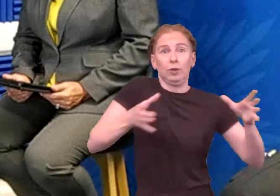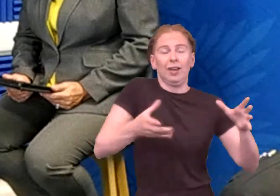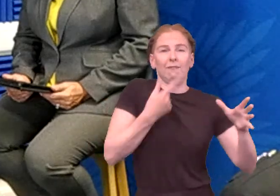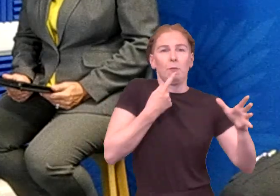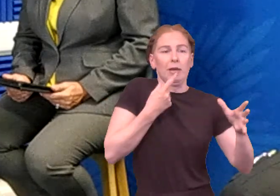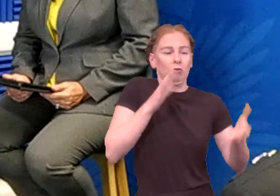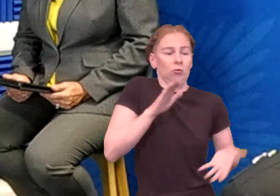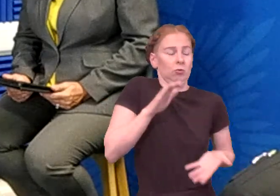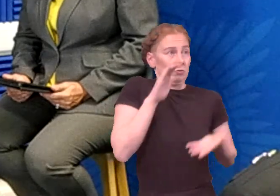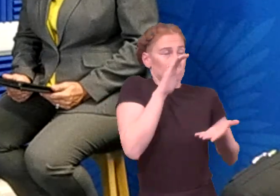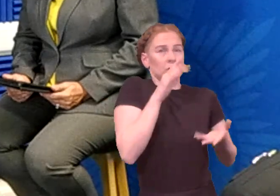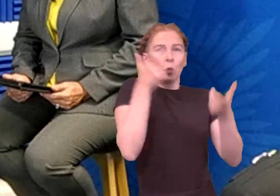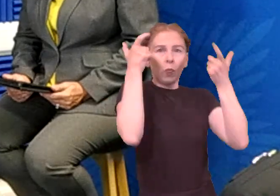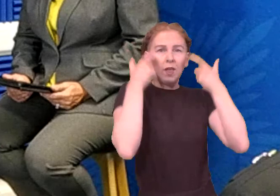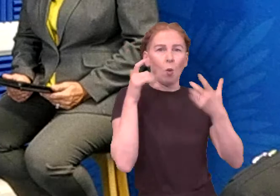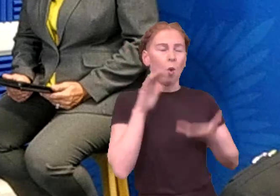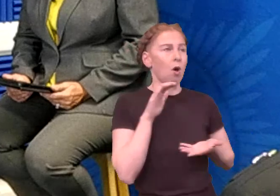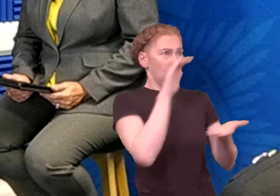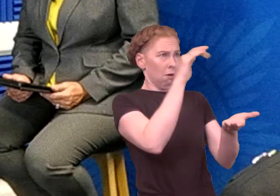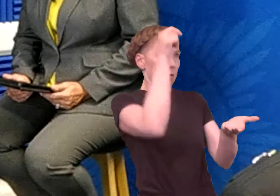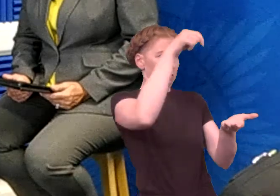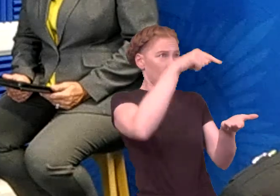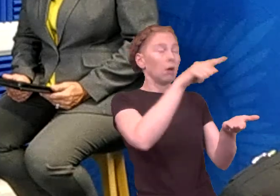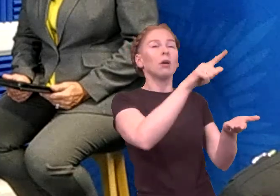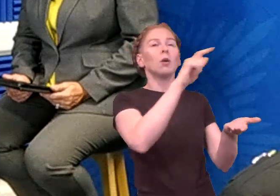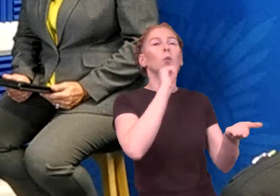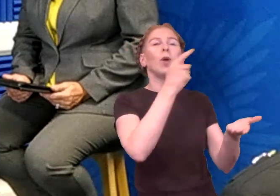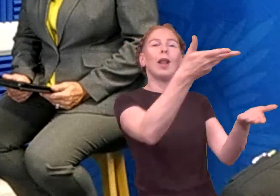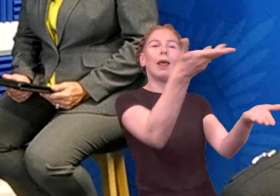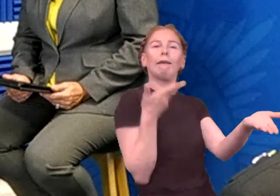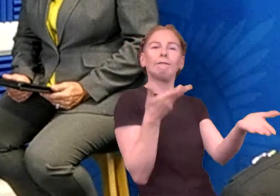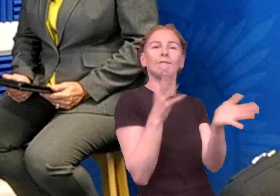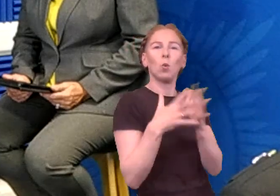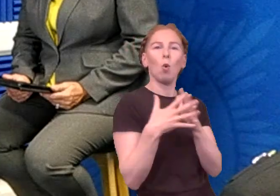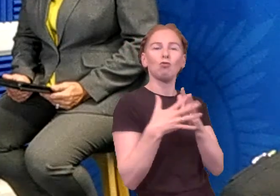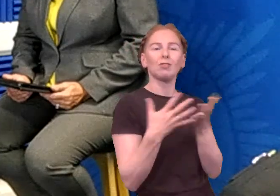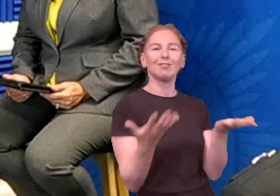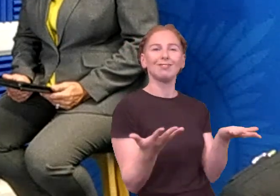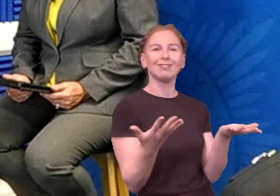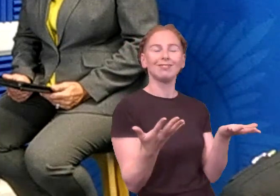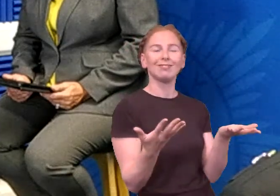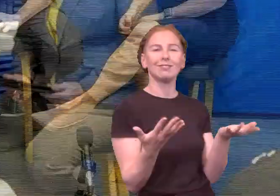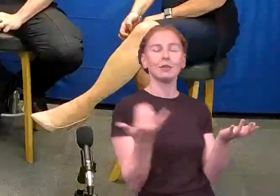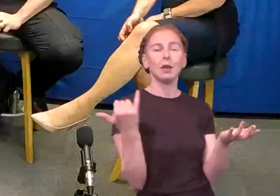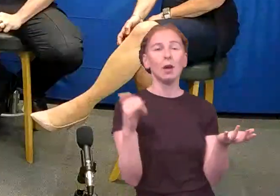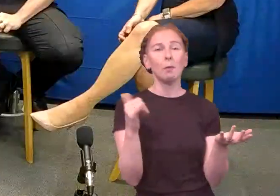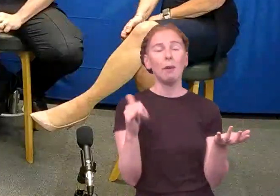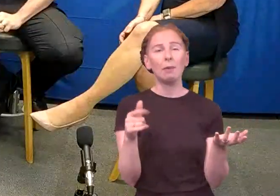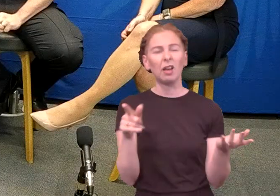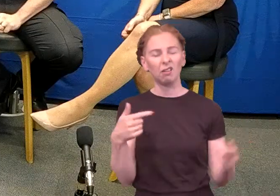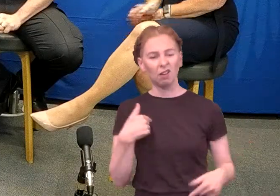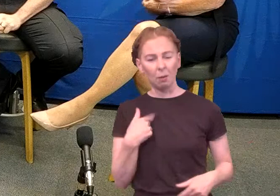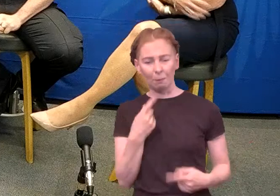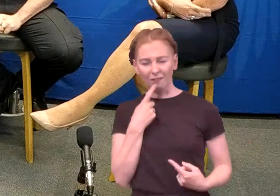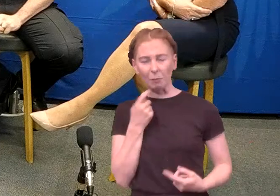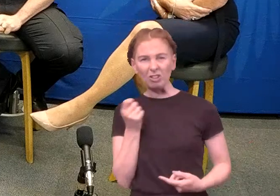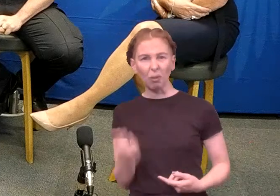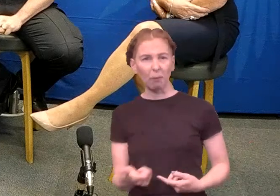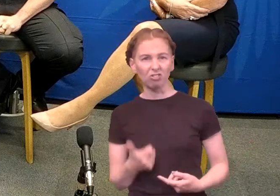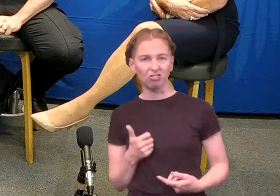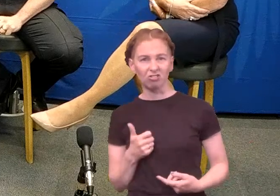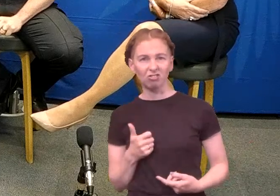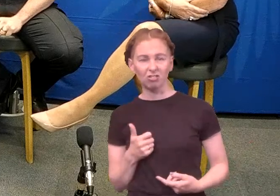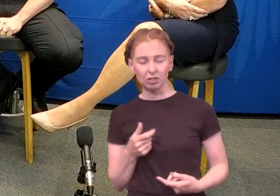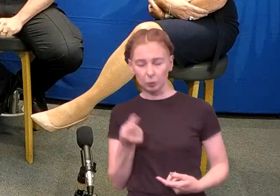that it's not massive amounts of information, it's still worth reporting it, because that can be the difference between, yes, there's a power of entry